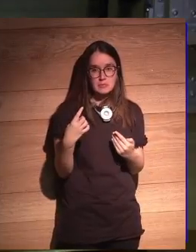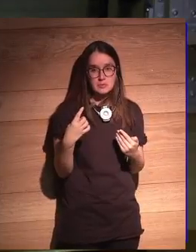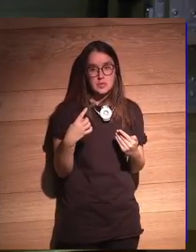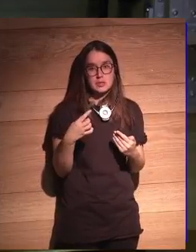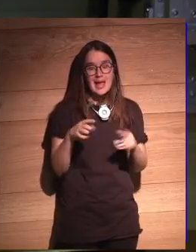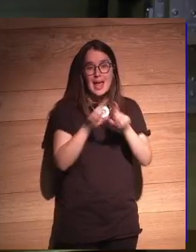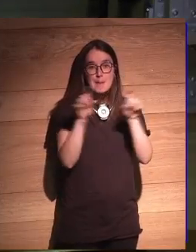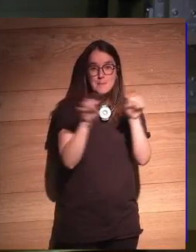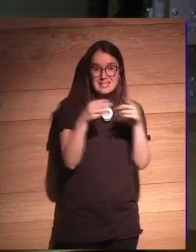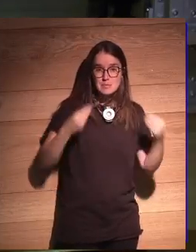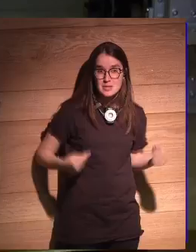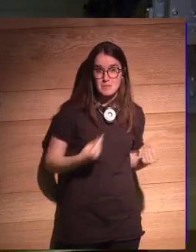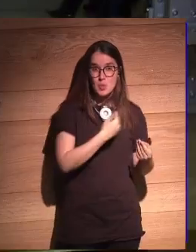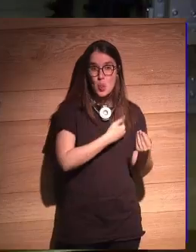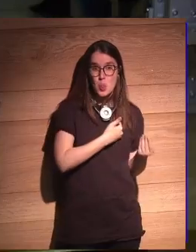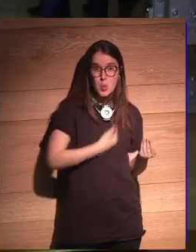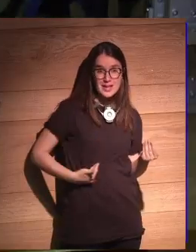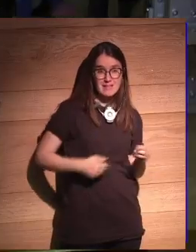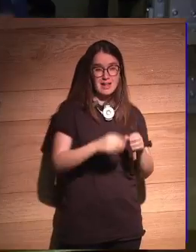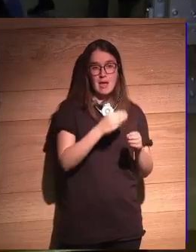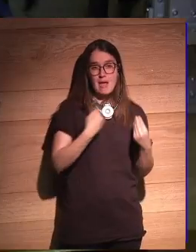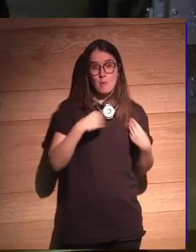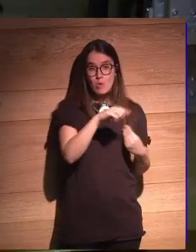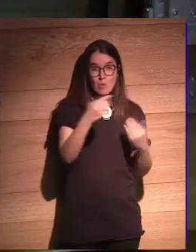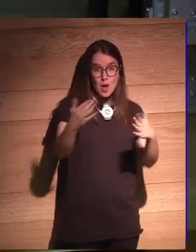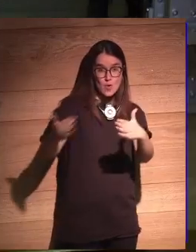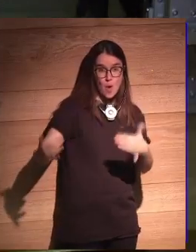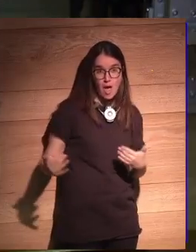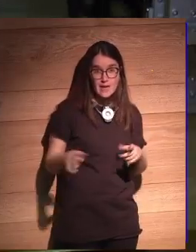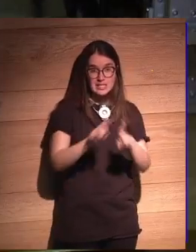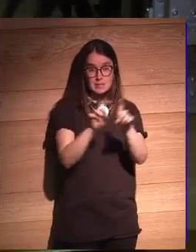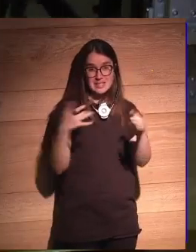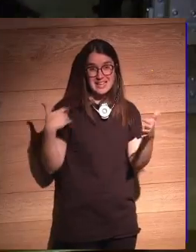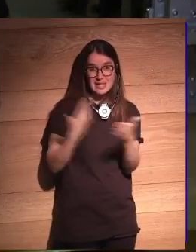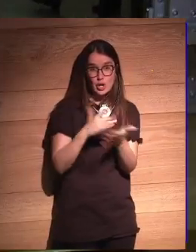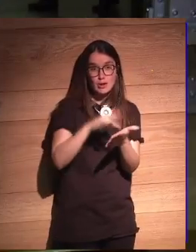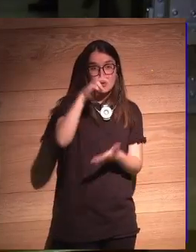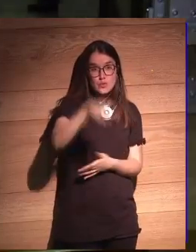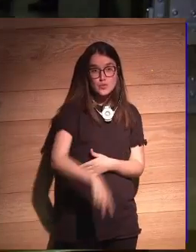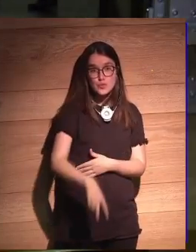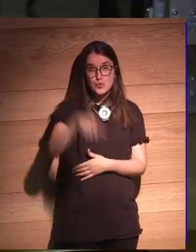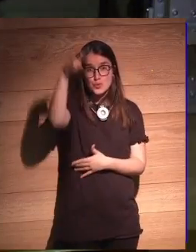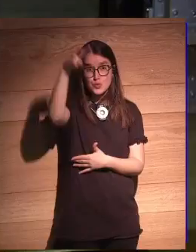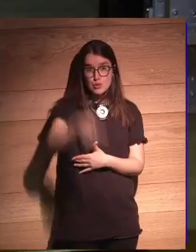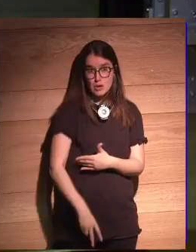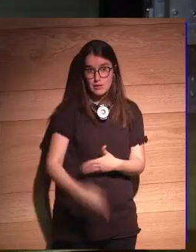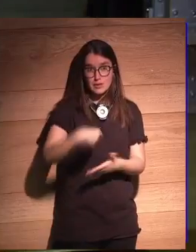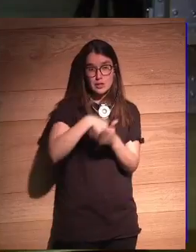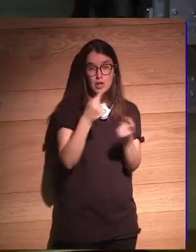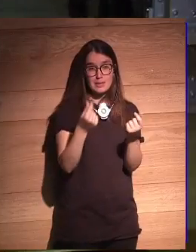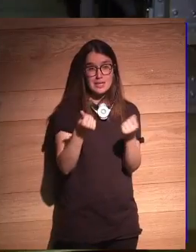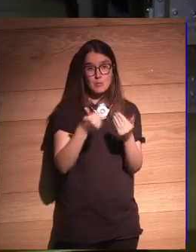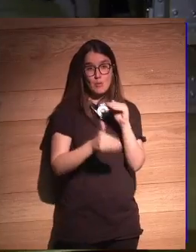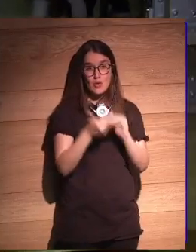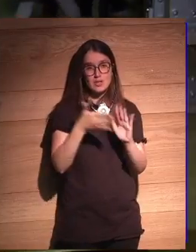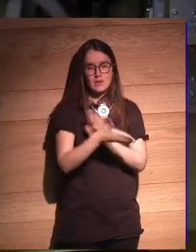owning housing in this way. In fact, these types of firms have never really existed throughout the history of modern capitalism. So it's important, again, to understand that this